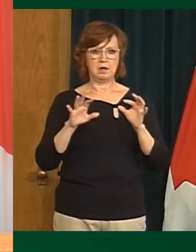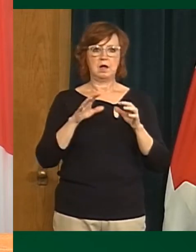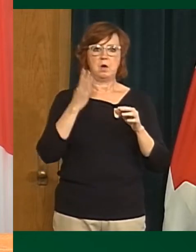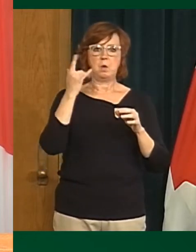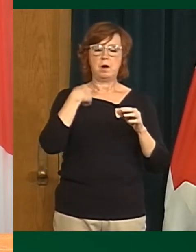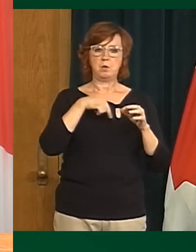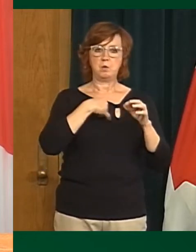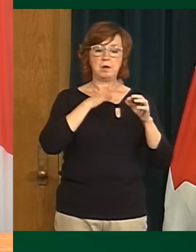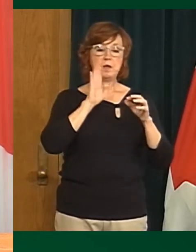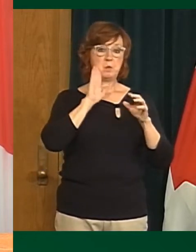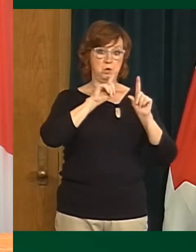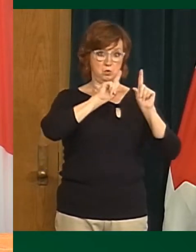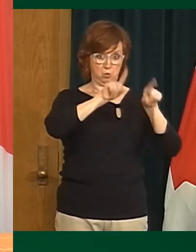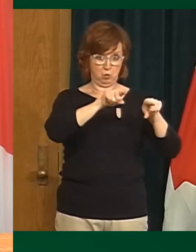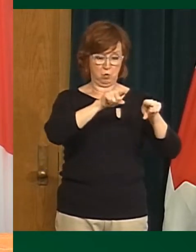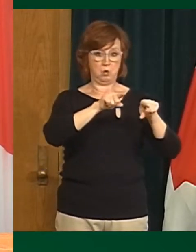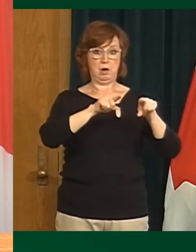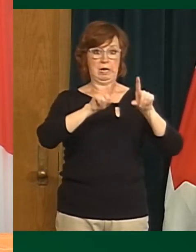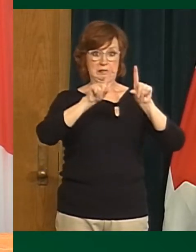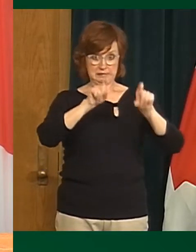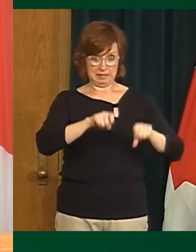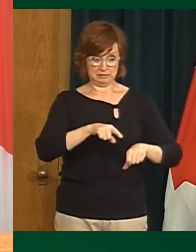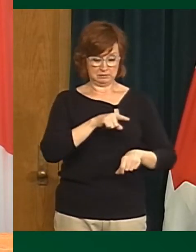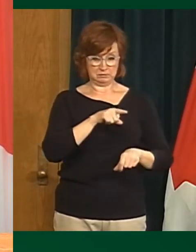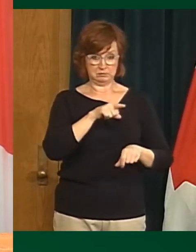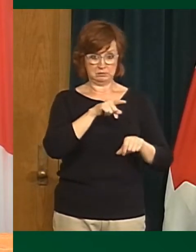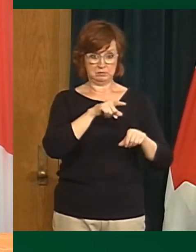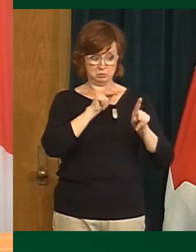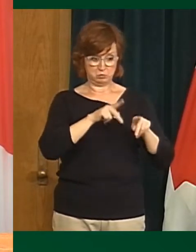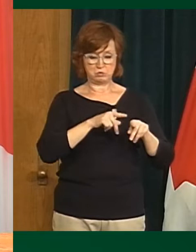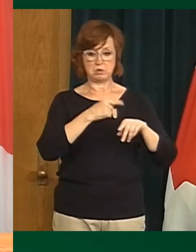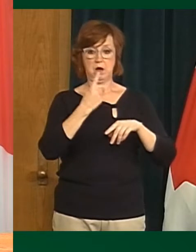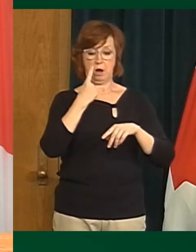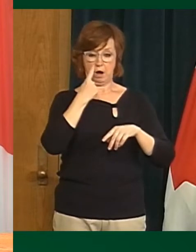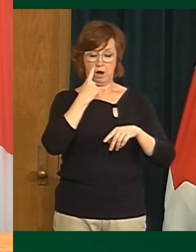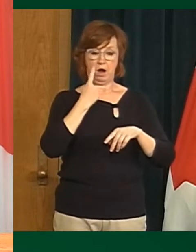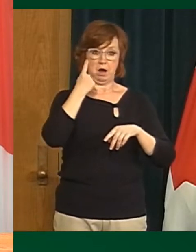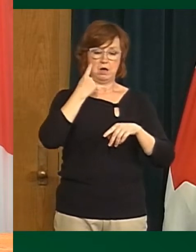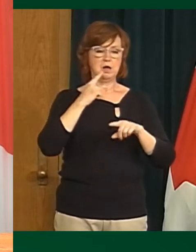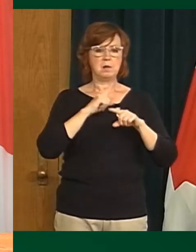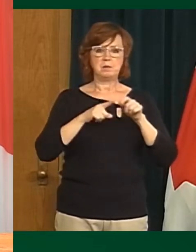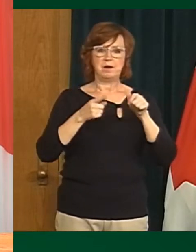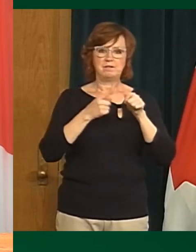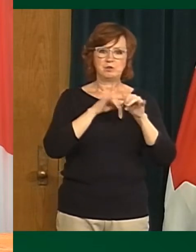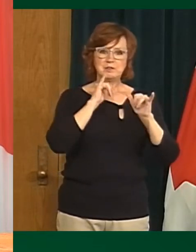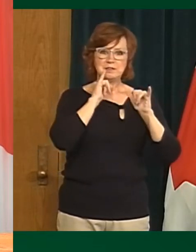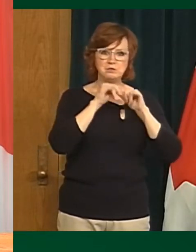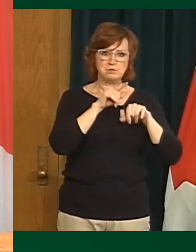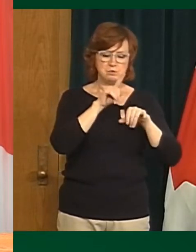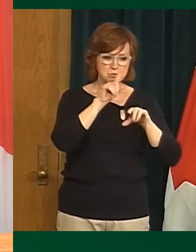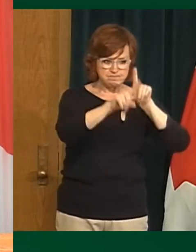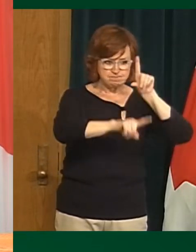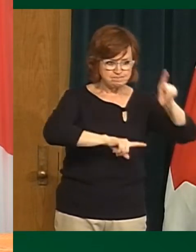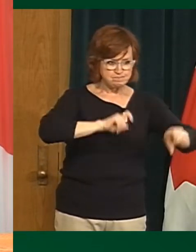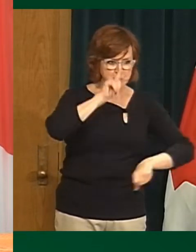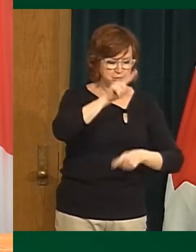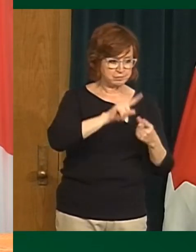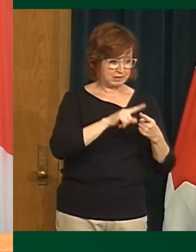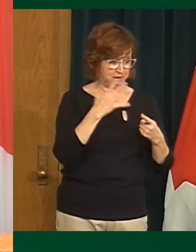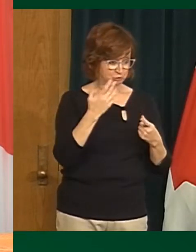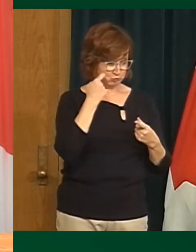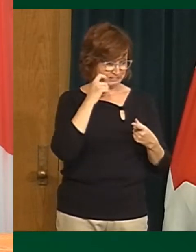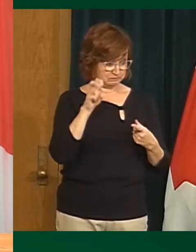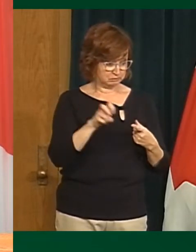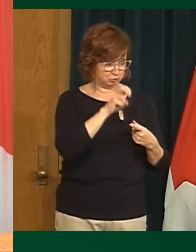valuable, because that asks questions about, did you travel out of the province? Do you work outside the home? What kind of activities are you involved in? And we need to analyze